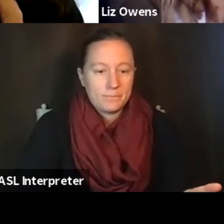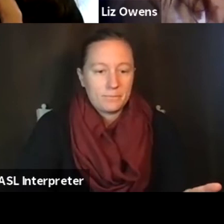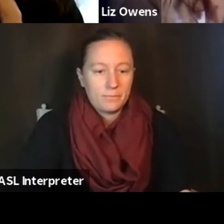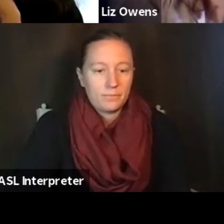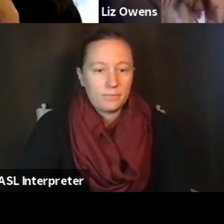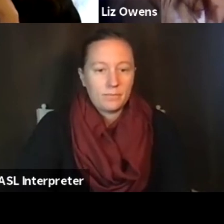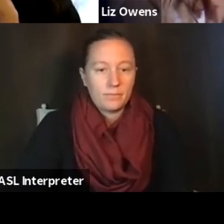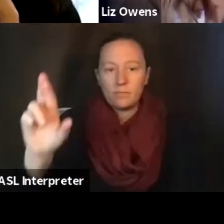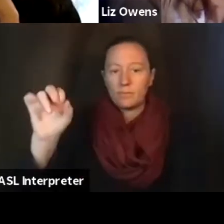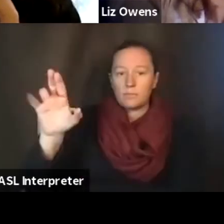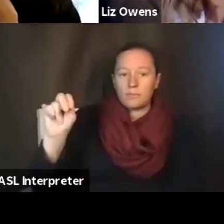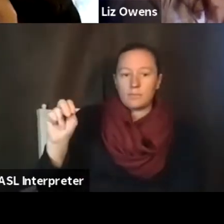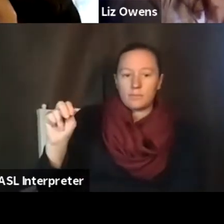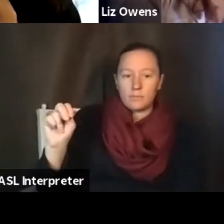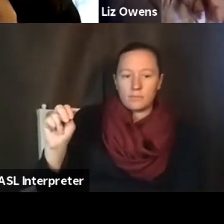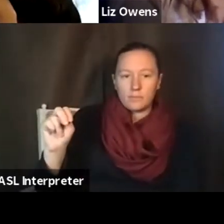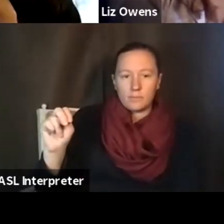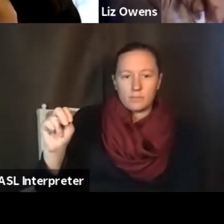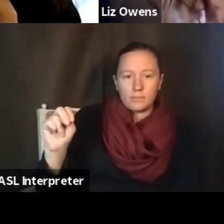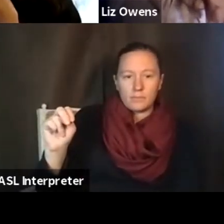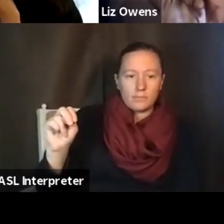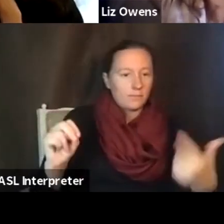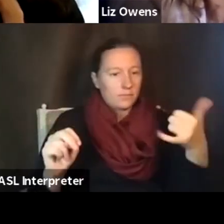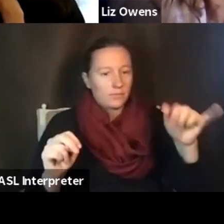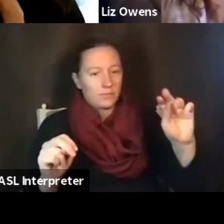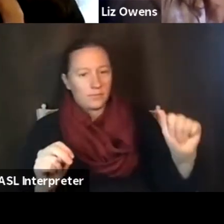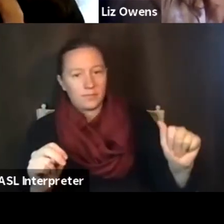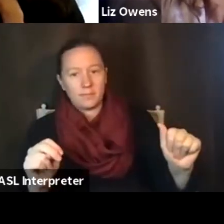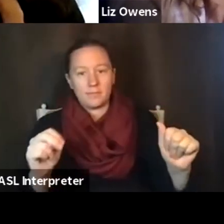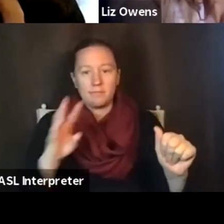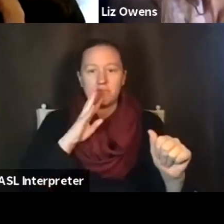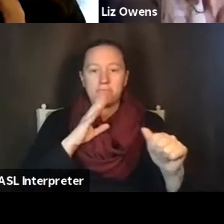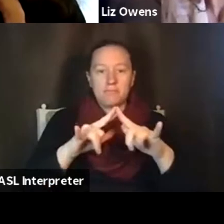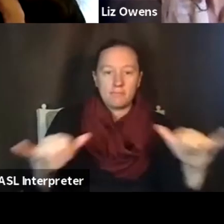I'm so sorry. I got I'm happy distracted to by jump in, and then Robin can add to it.